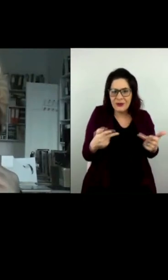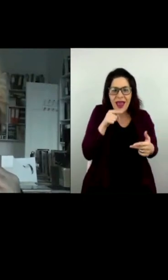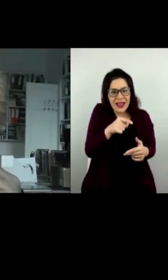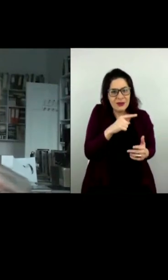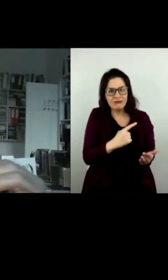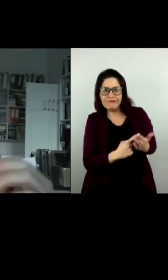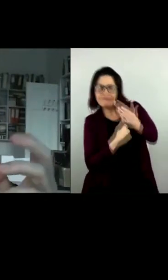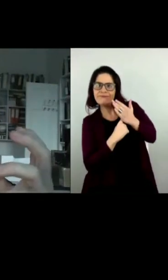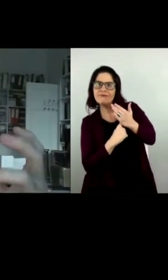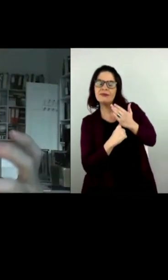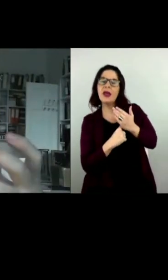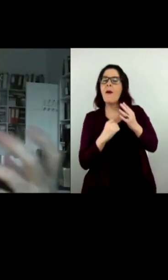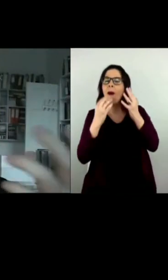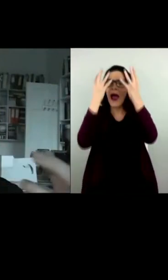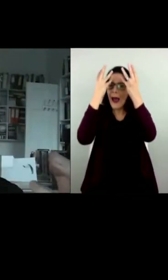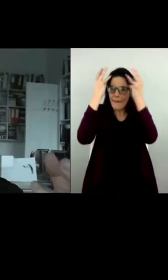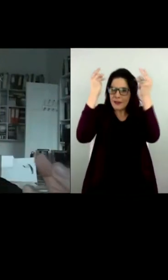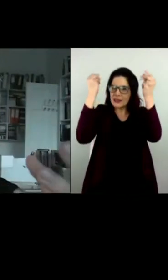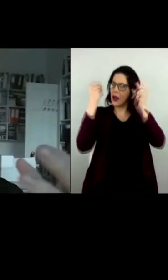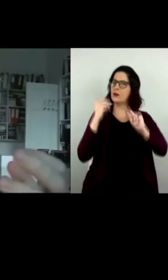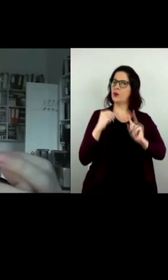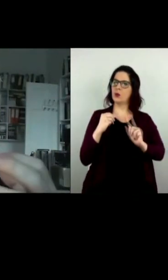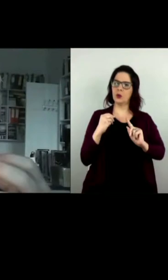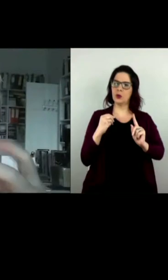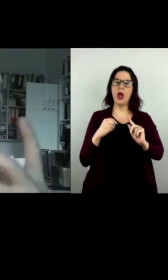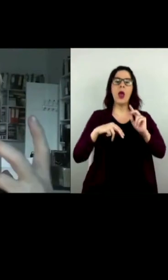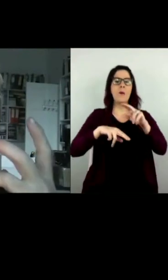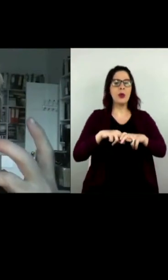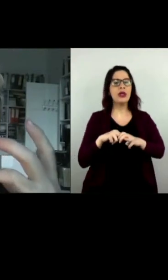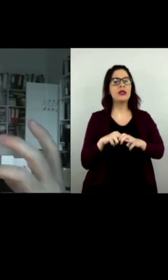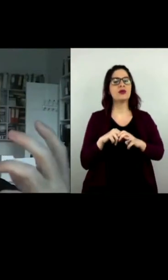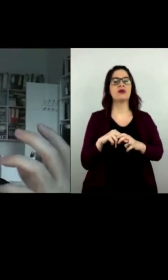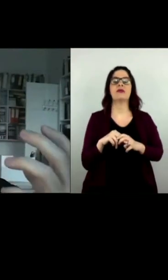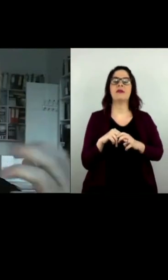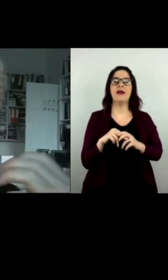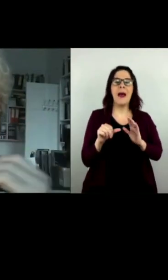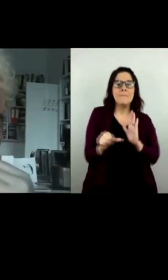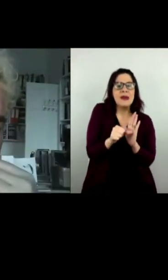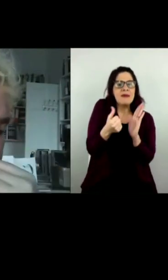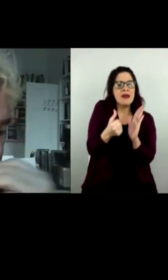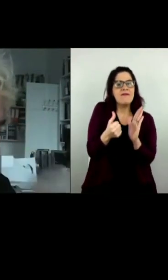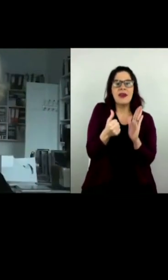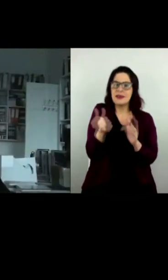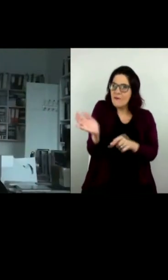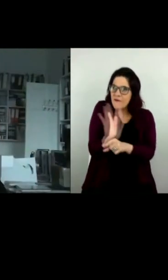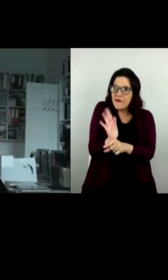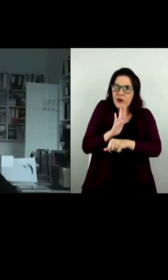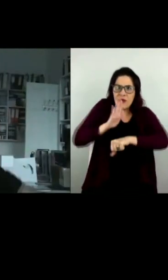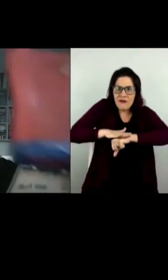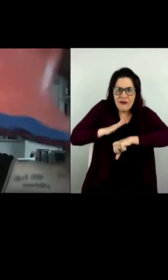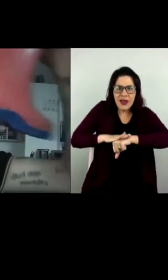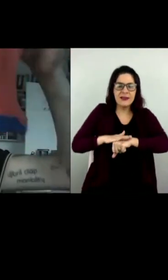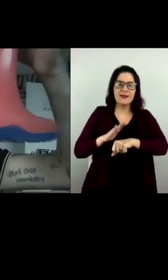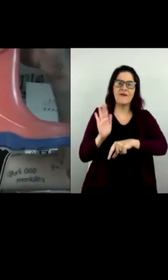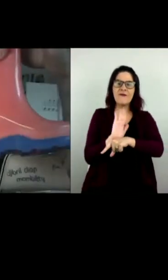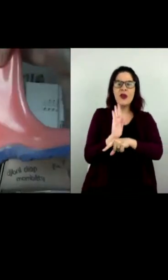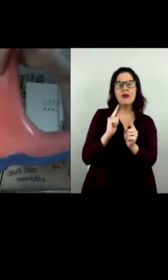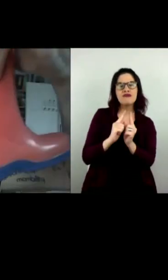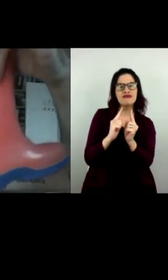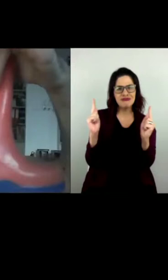thing. And so then the first time I made a feature-length film, I decided to